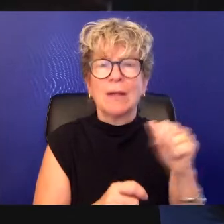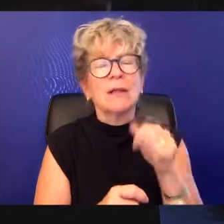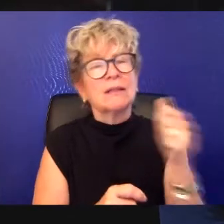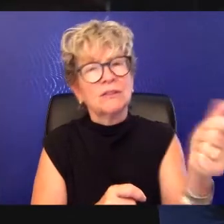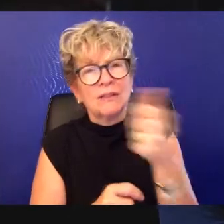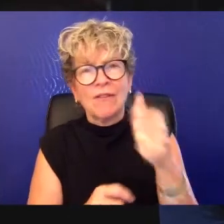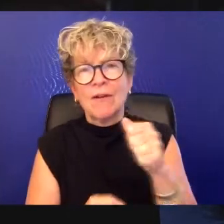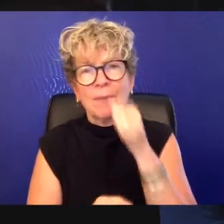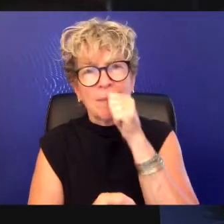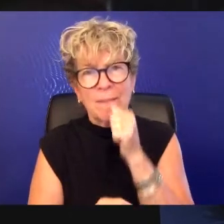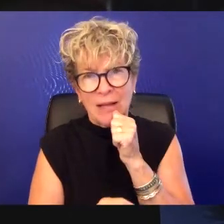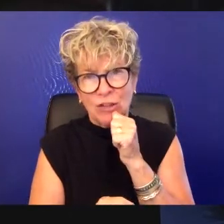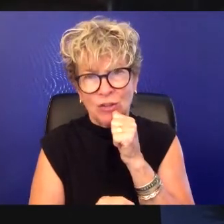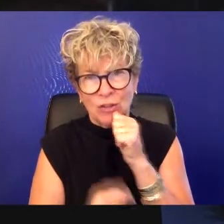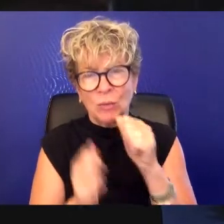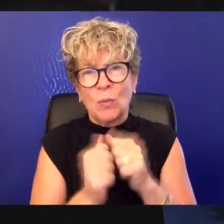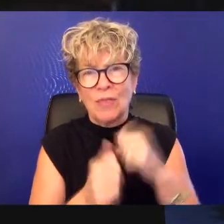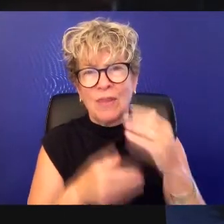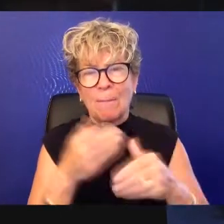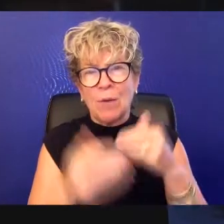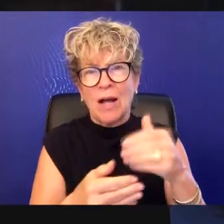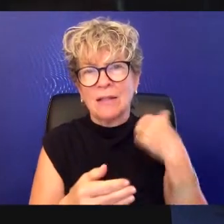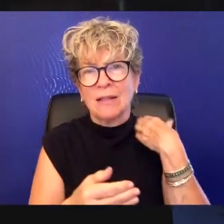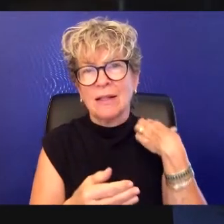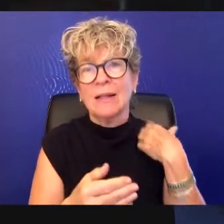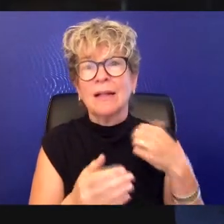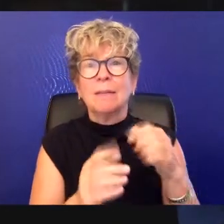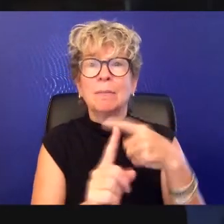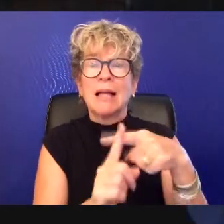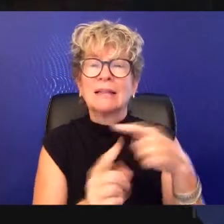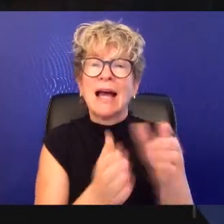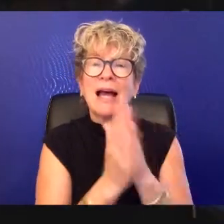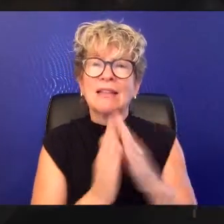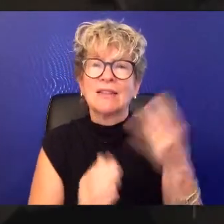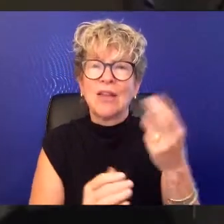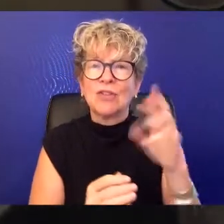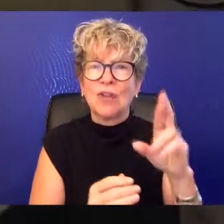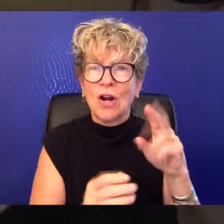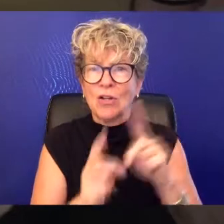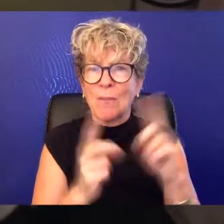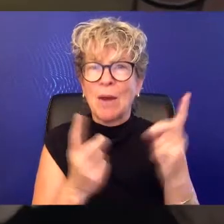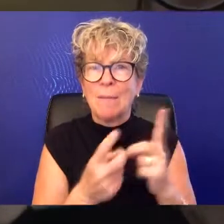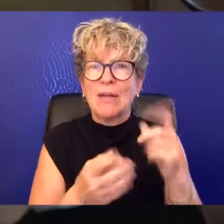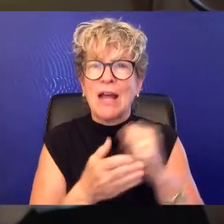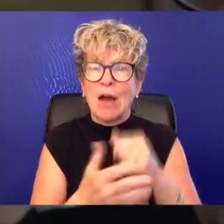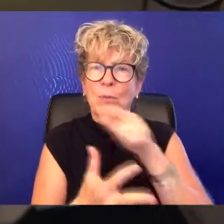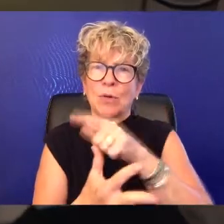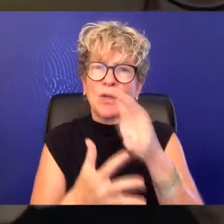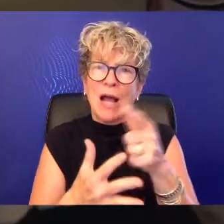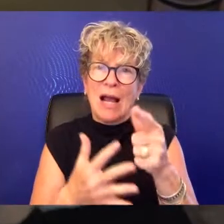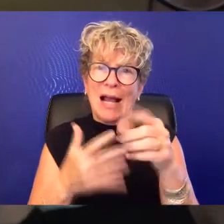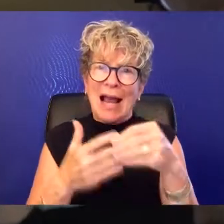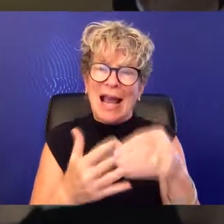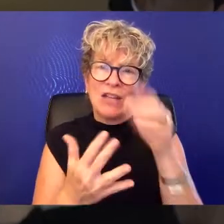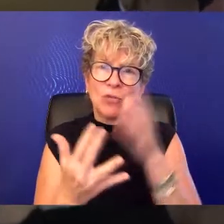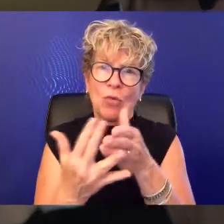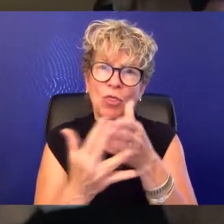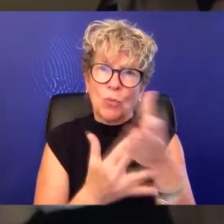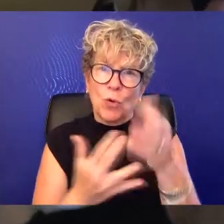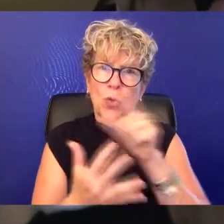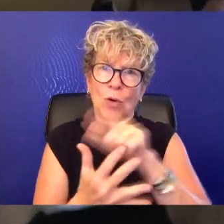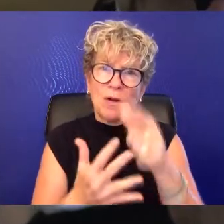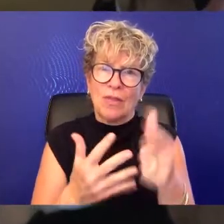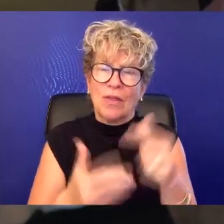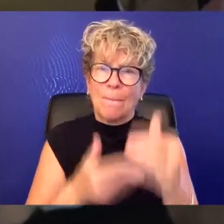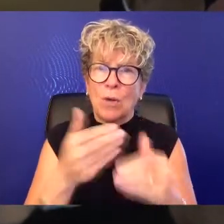ask your Human Resource Department to walk you through the steps to get an accommodation. If your employer says no to your request,